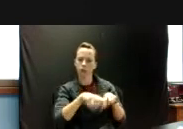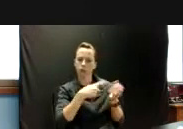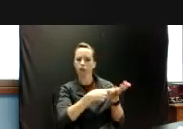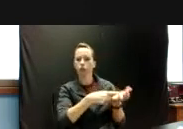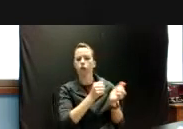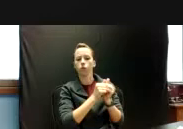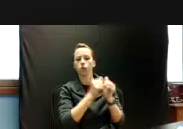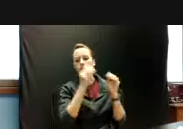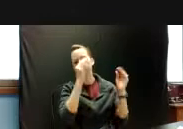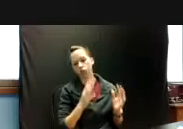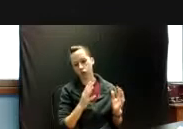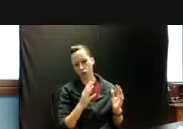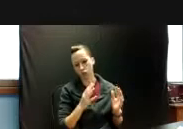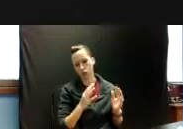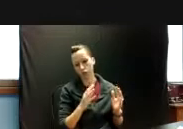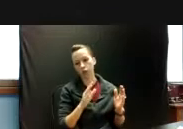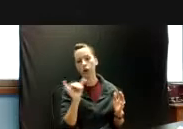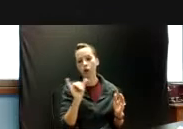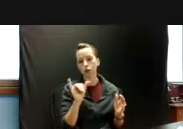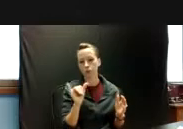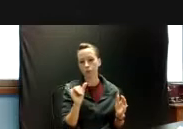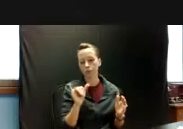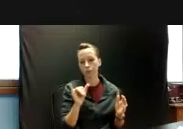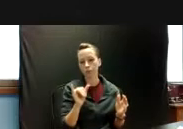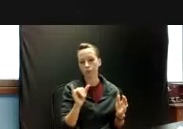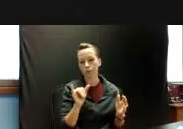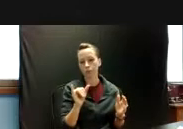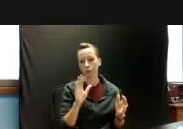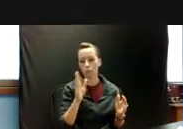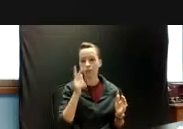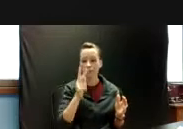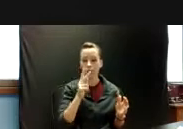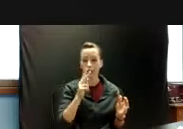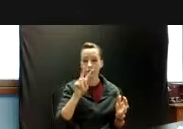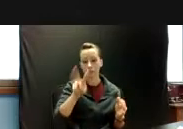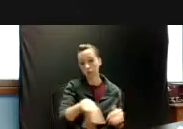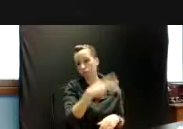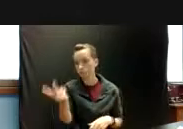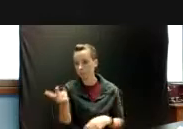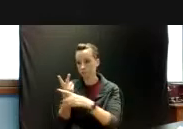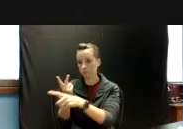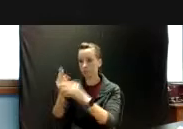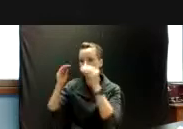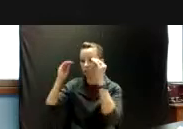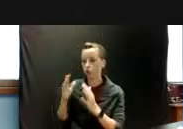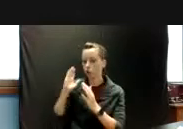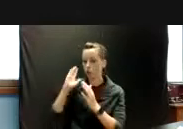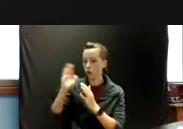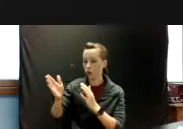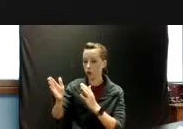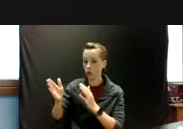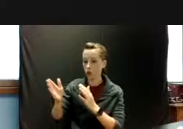teachers. Also, you also see it flip with teachers that either take